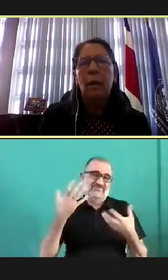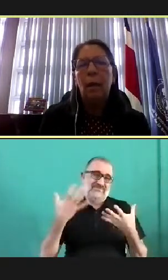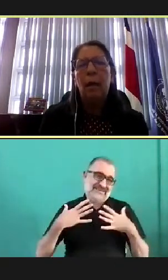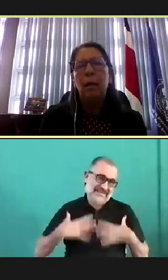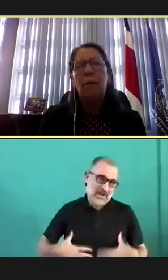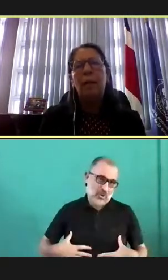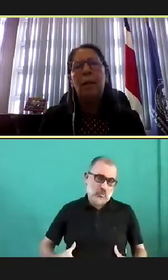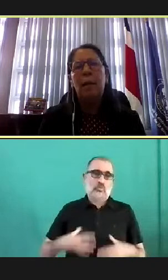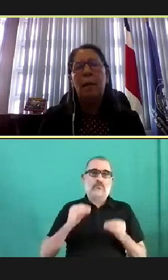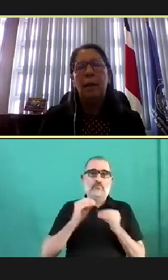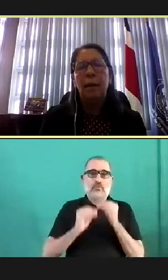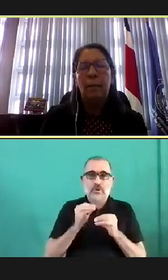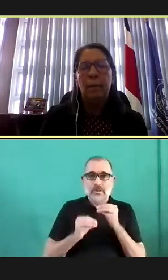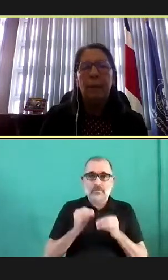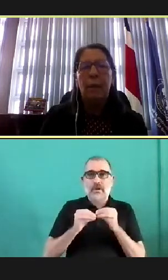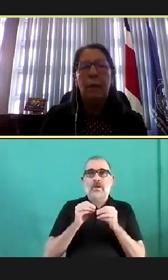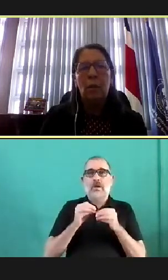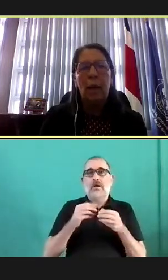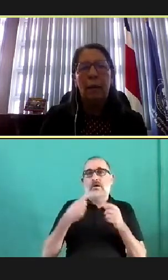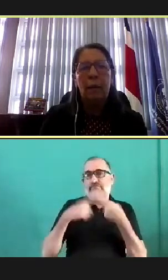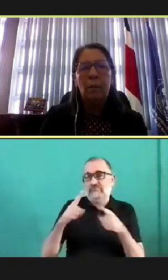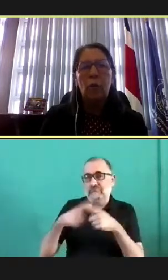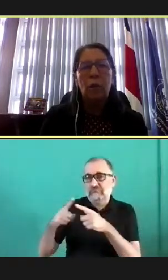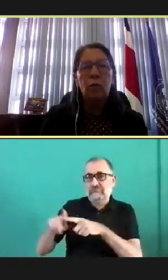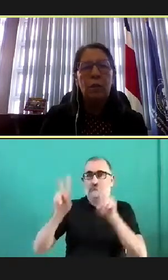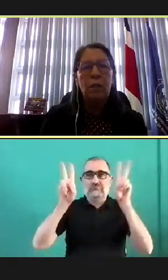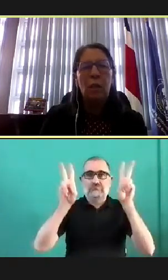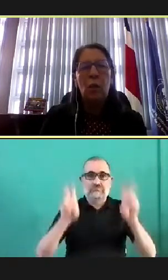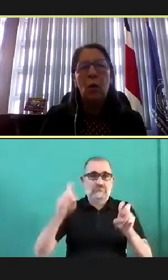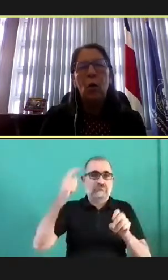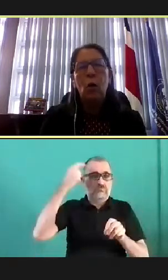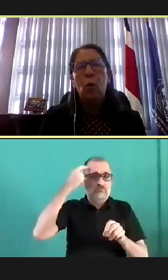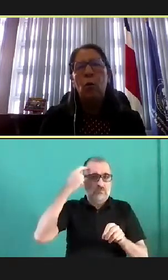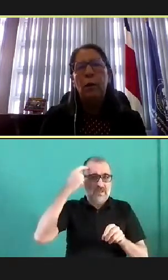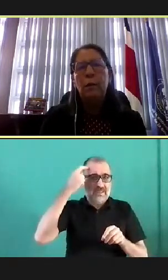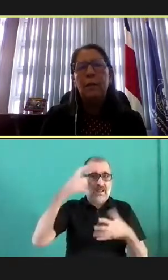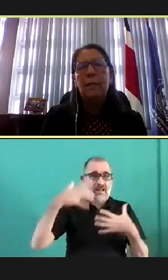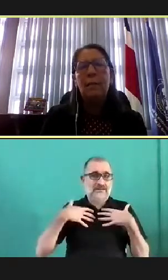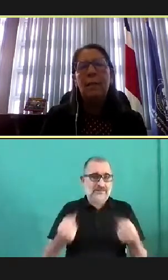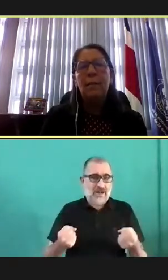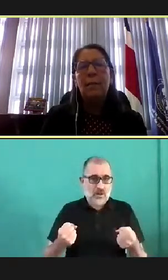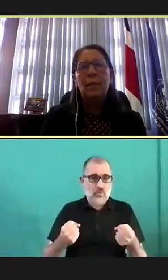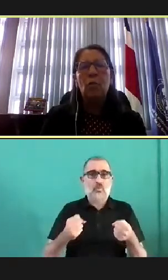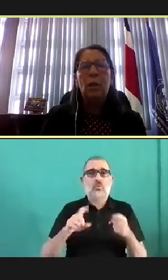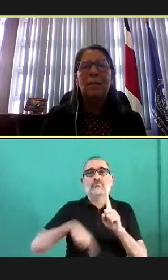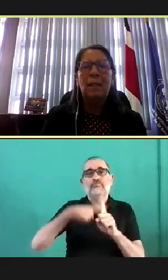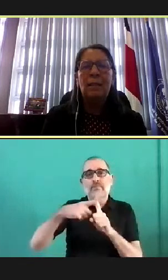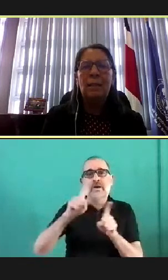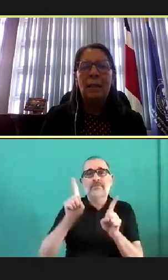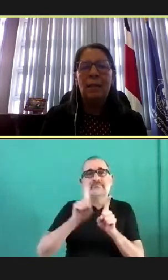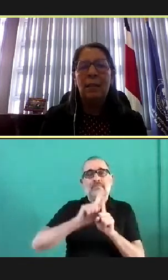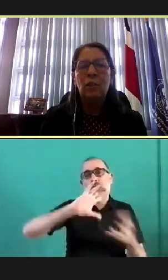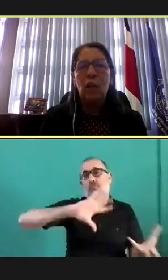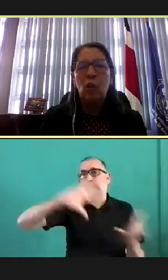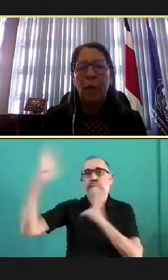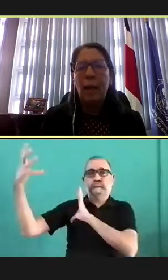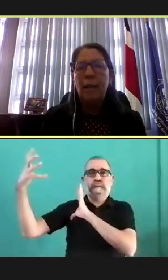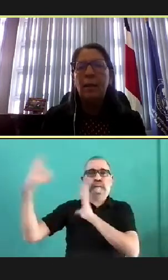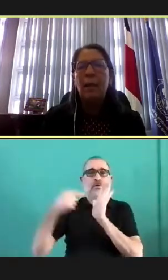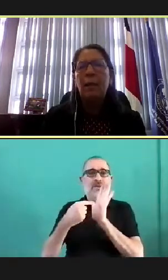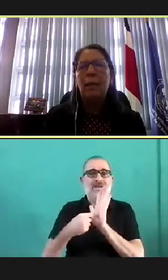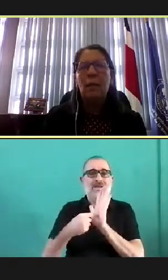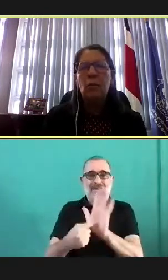for example. We've also seen a strengthening of the management of the